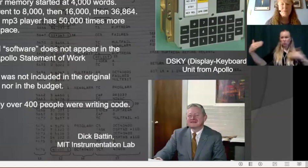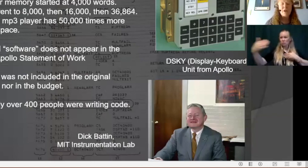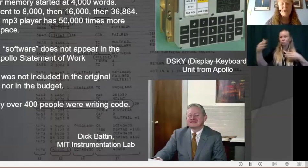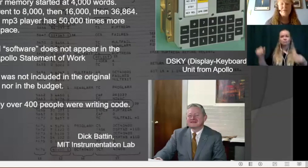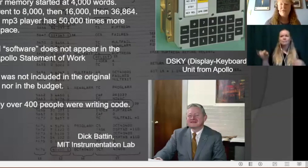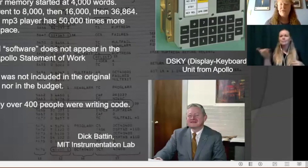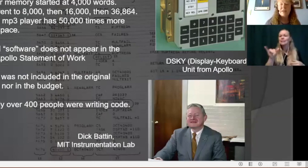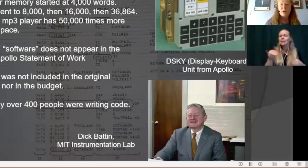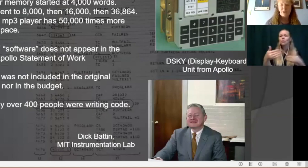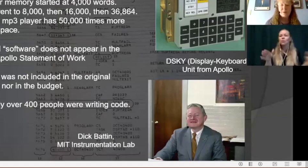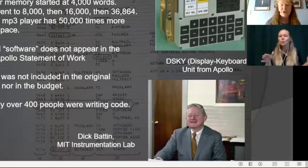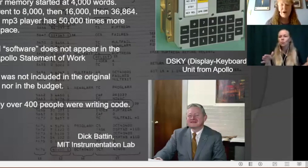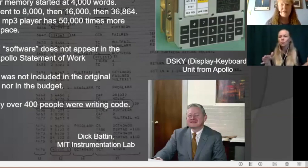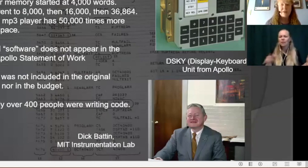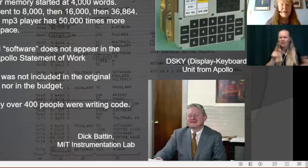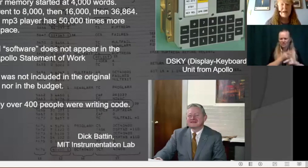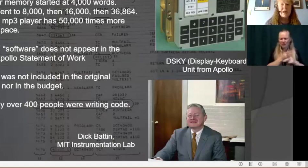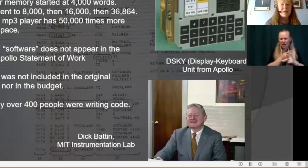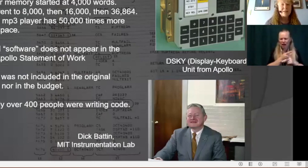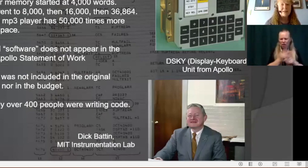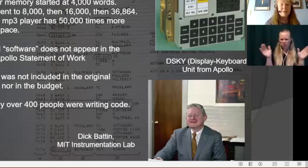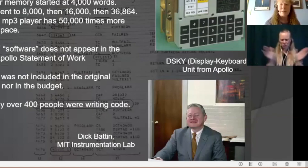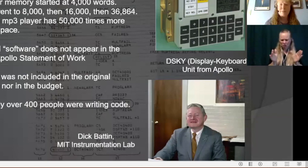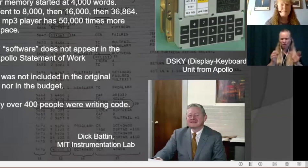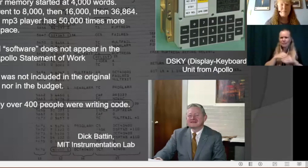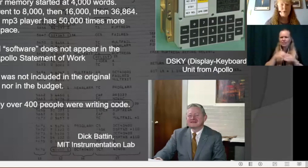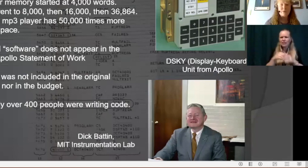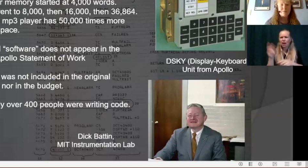them small enough to fit into a spacecraft and,